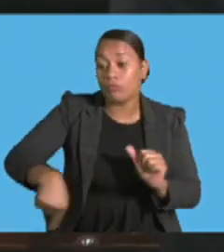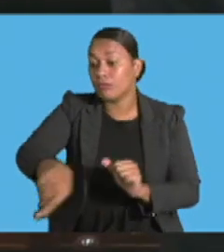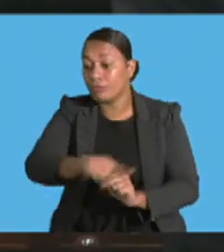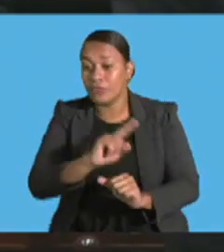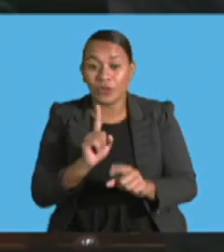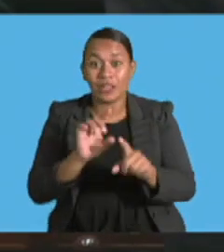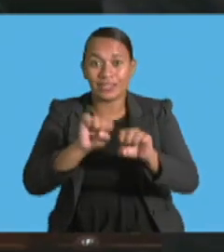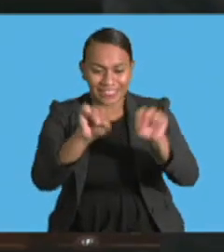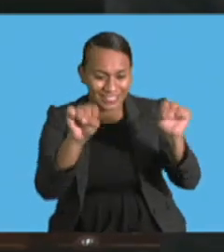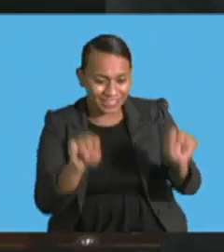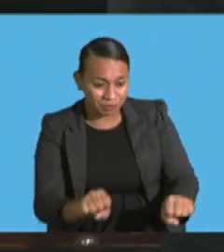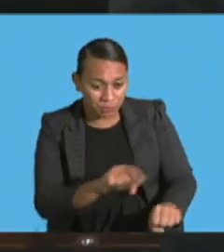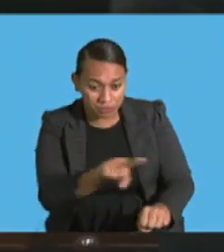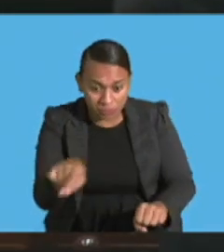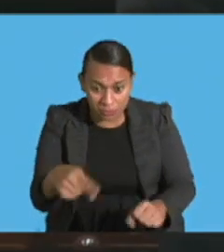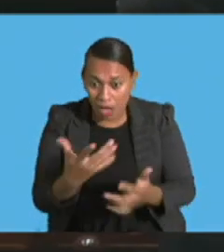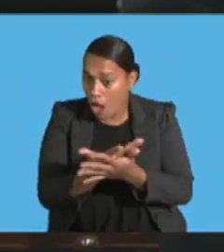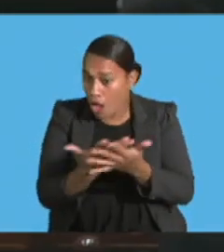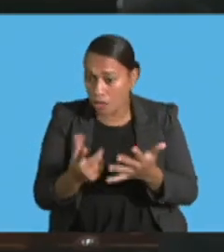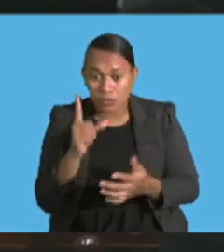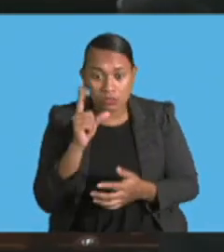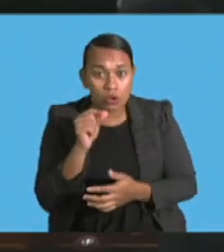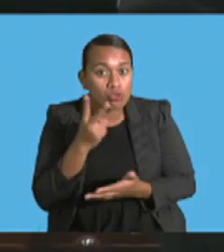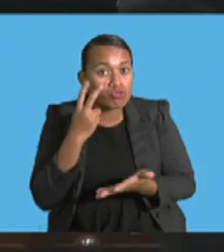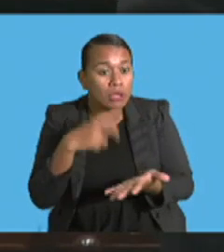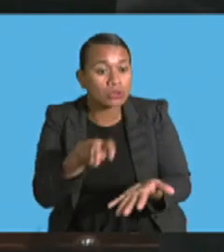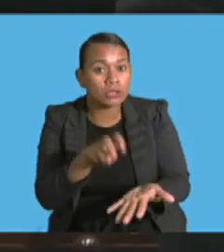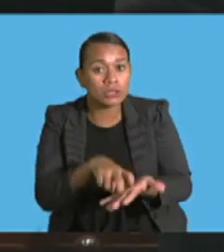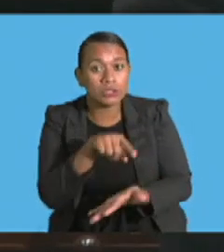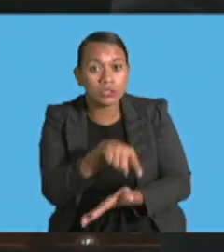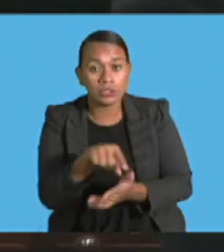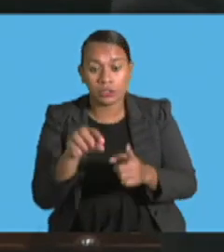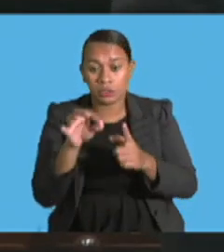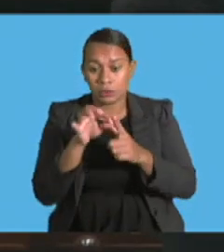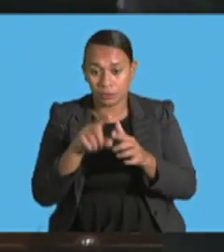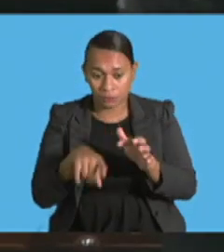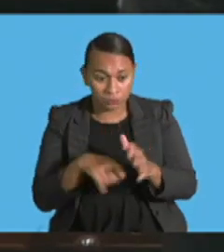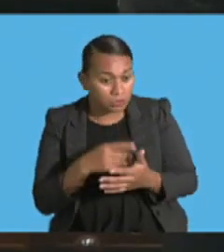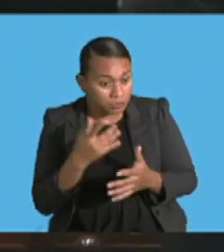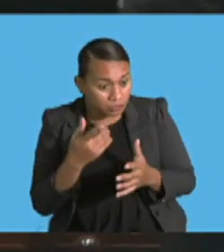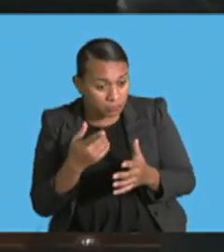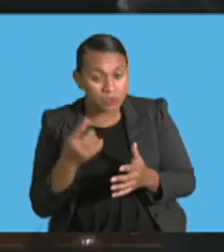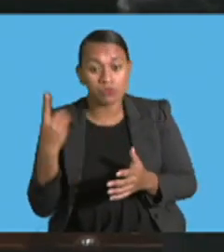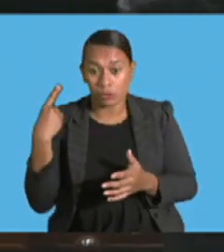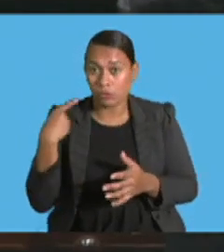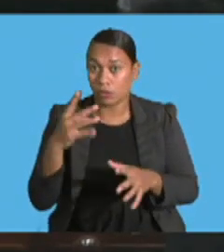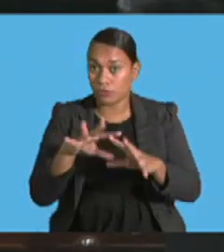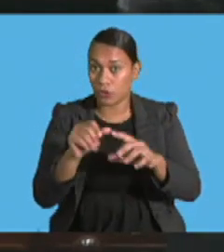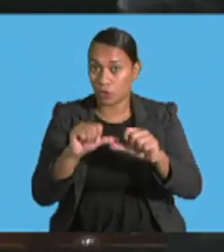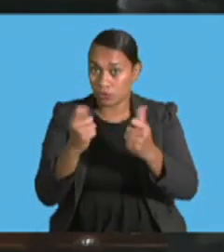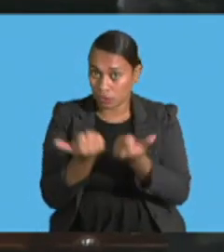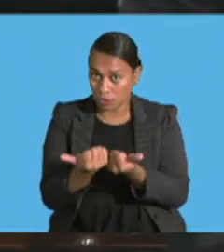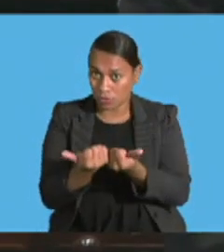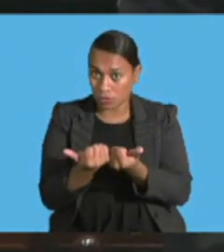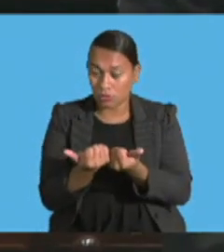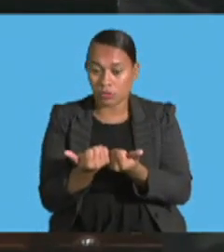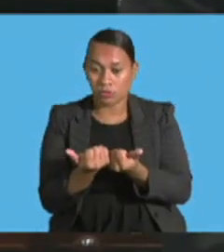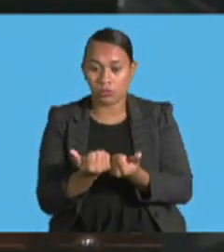and reporting of Fiji's PA national commitments and obligations under the Convention on Biological